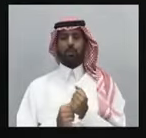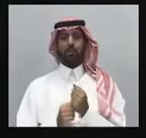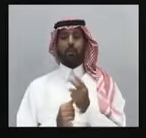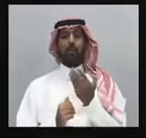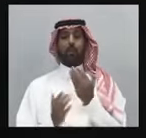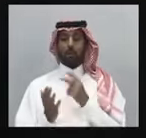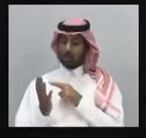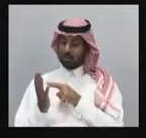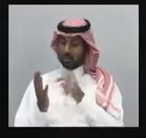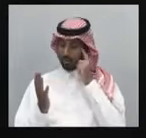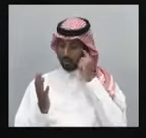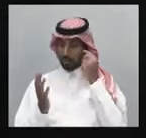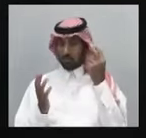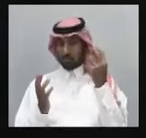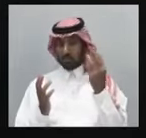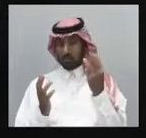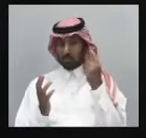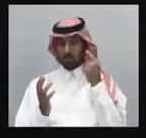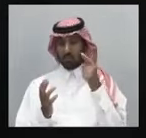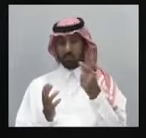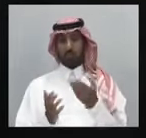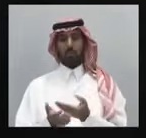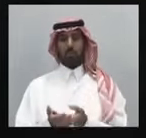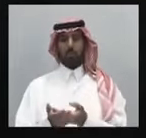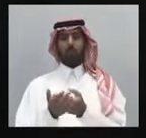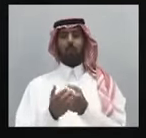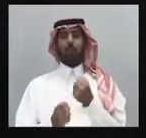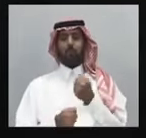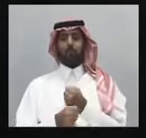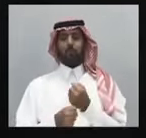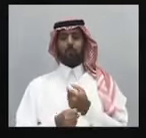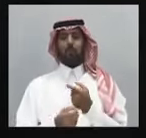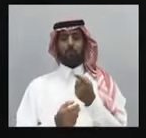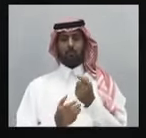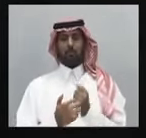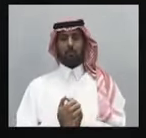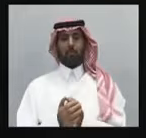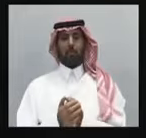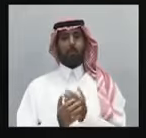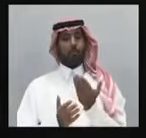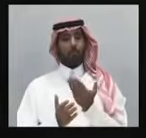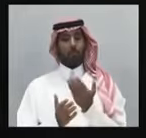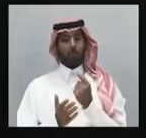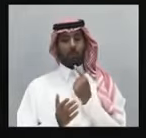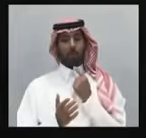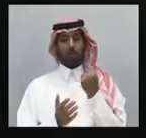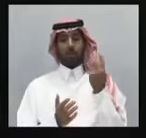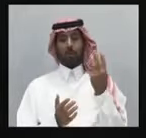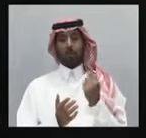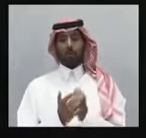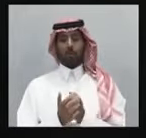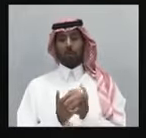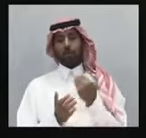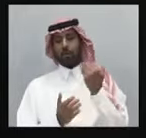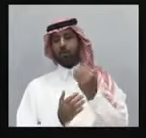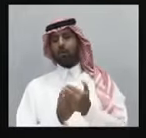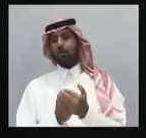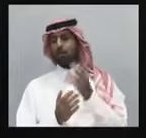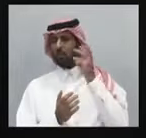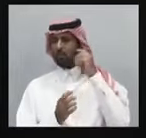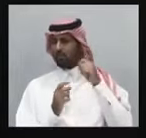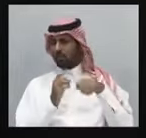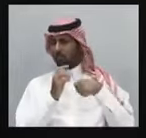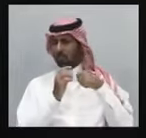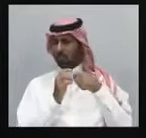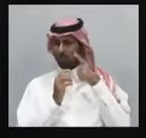Read the 3 job opportunities. Now you have an idea about yesterday's opportunities, the 3, which are media